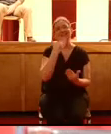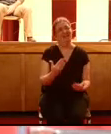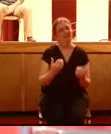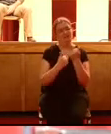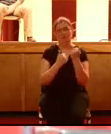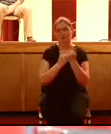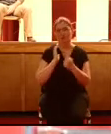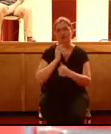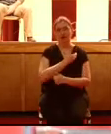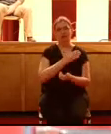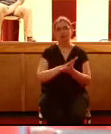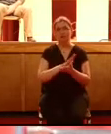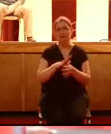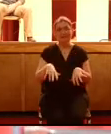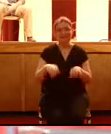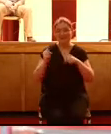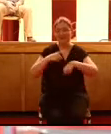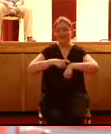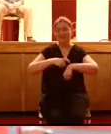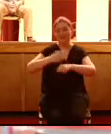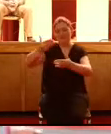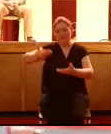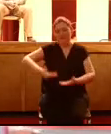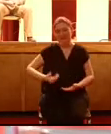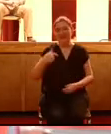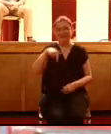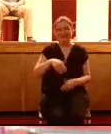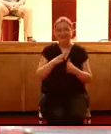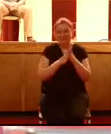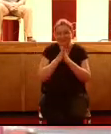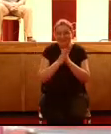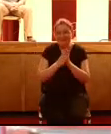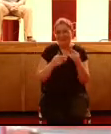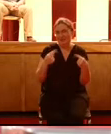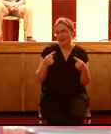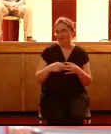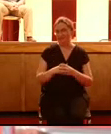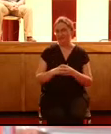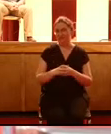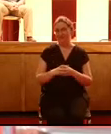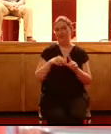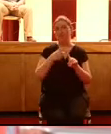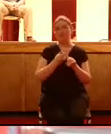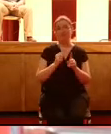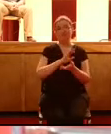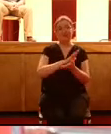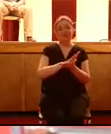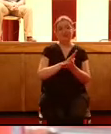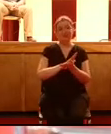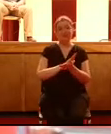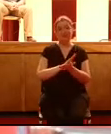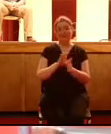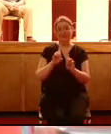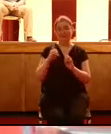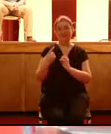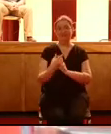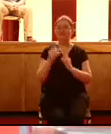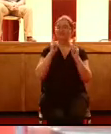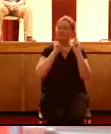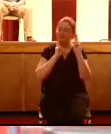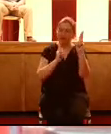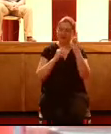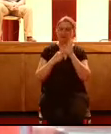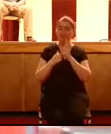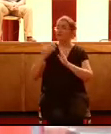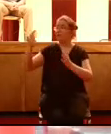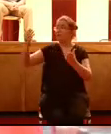our schools and taking the time to attend this much awaited debate. On behalf of the Bradford County School District, it is an honor to welcome Santa Fe College